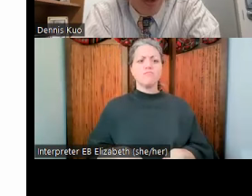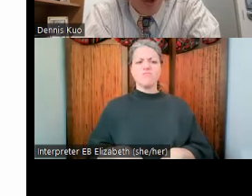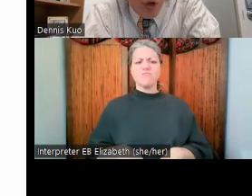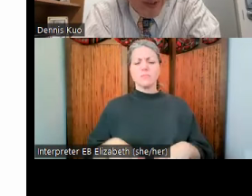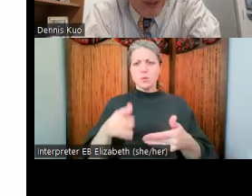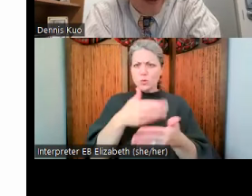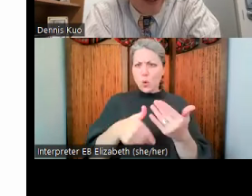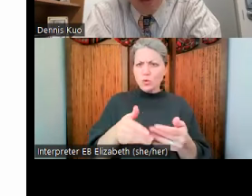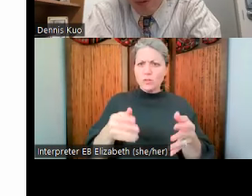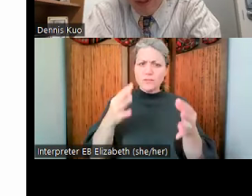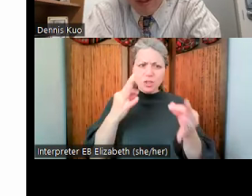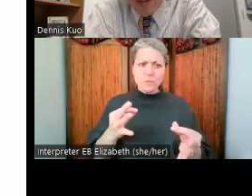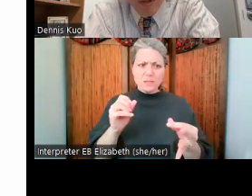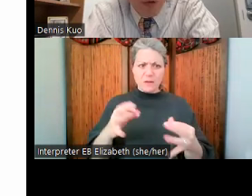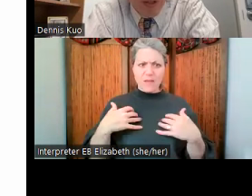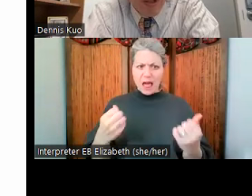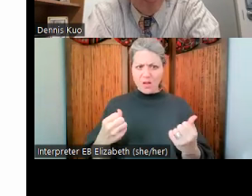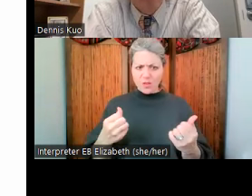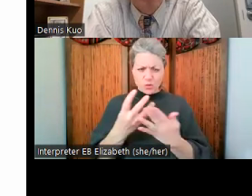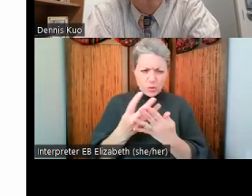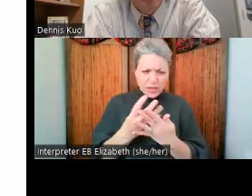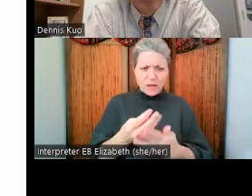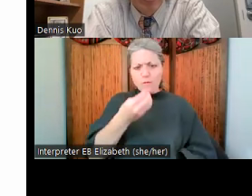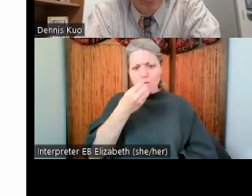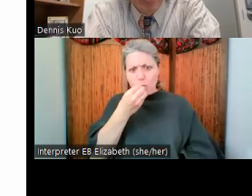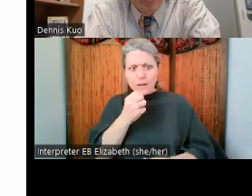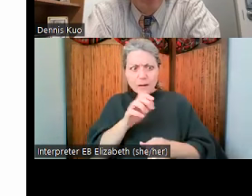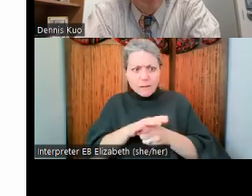social determinants of health screening such as food insecurity.